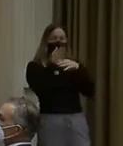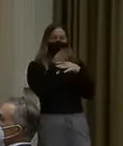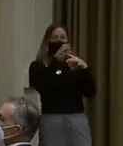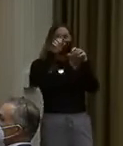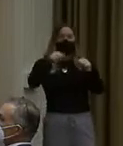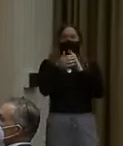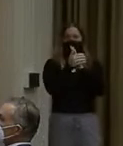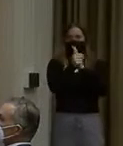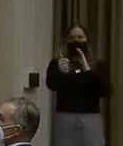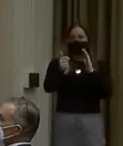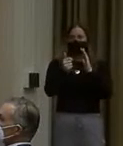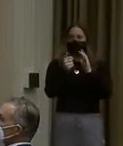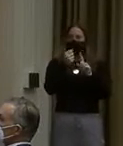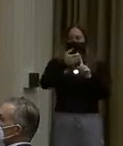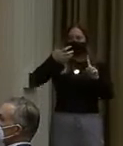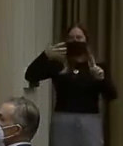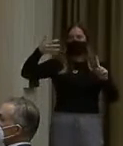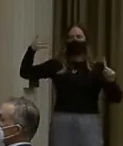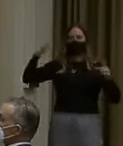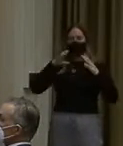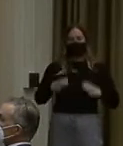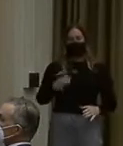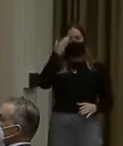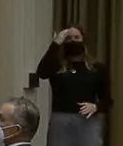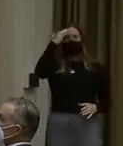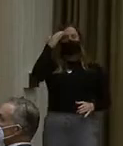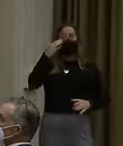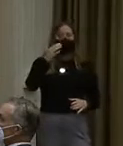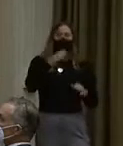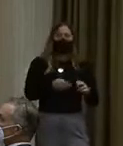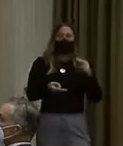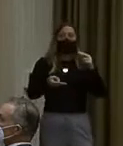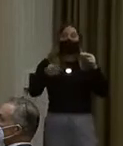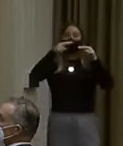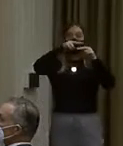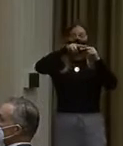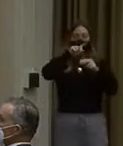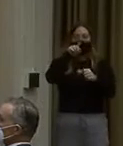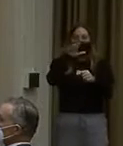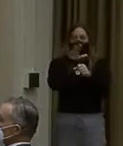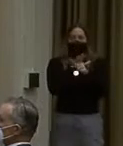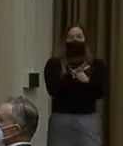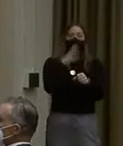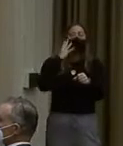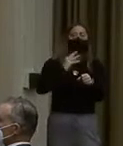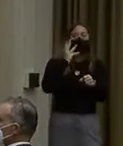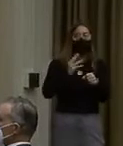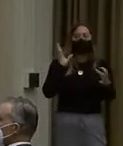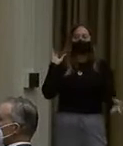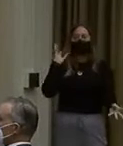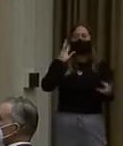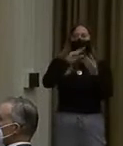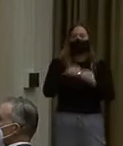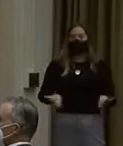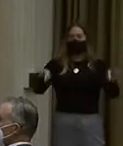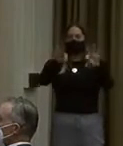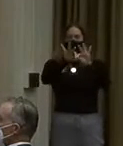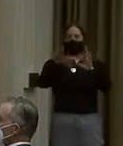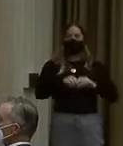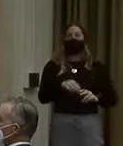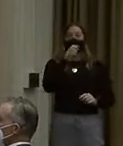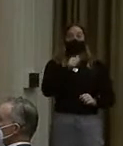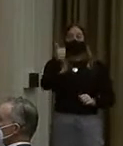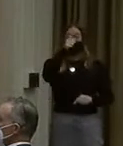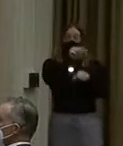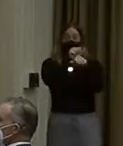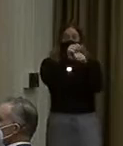skill set and customer knowledge. Increased loyalty, trainability, and extensive experience all adds up to value. However, older